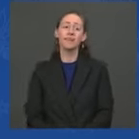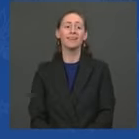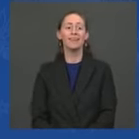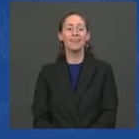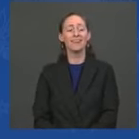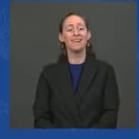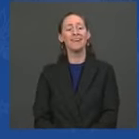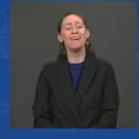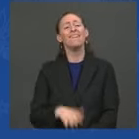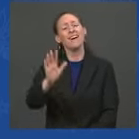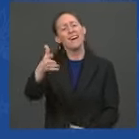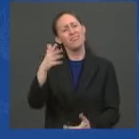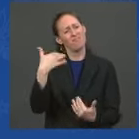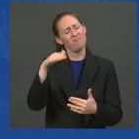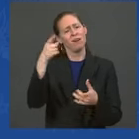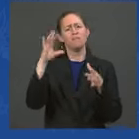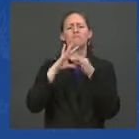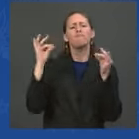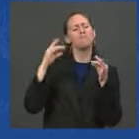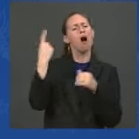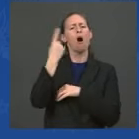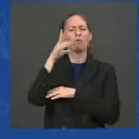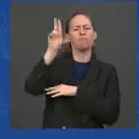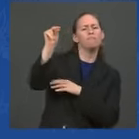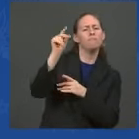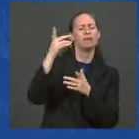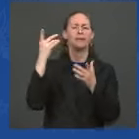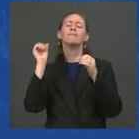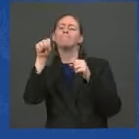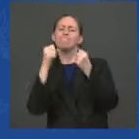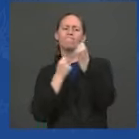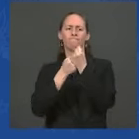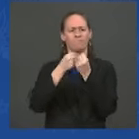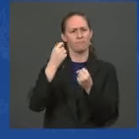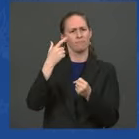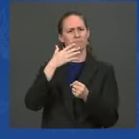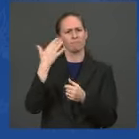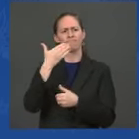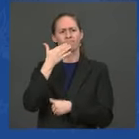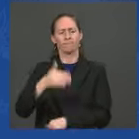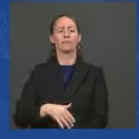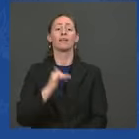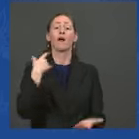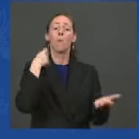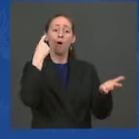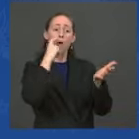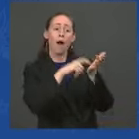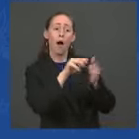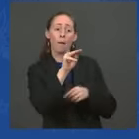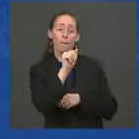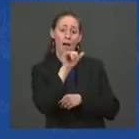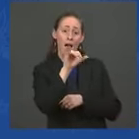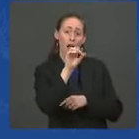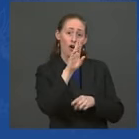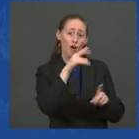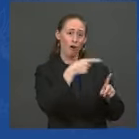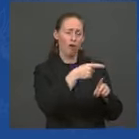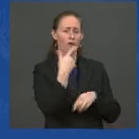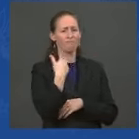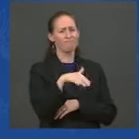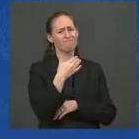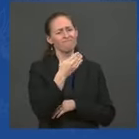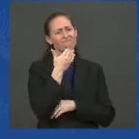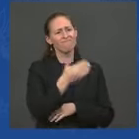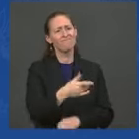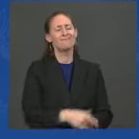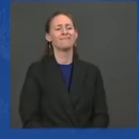believe in and you don't back down. And Mr. Mayor, Luke is a Afghan war veteran.